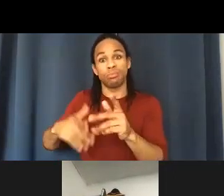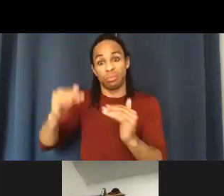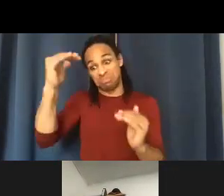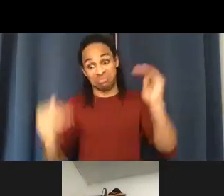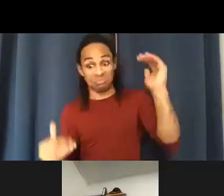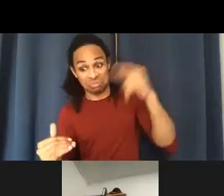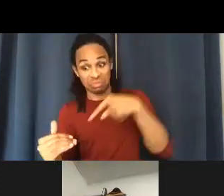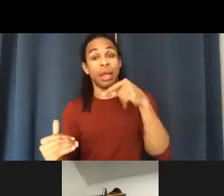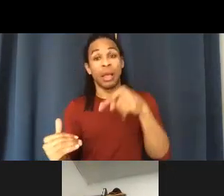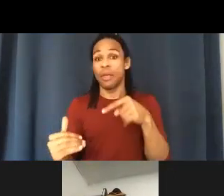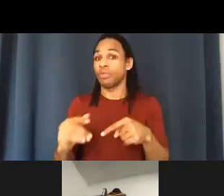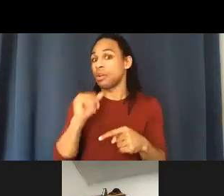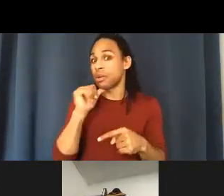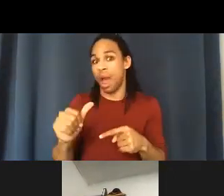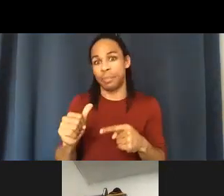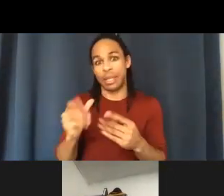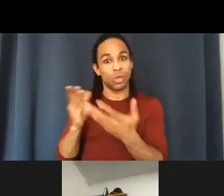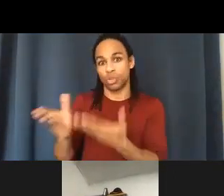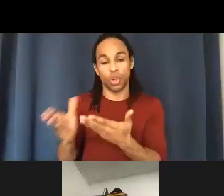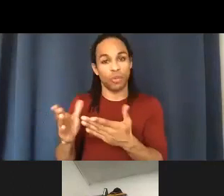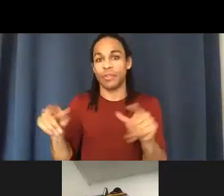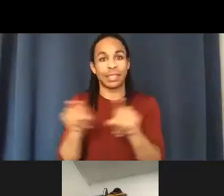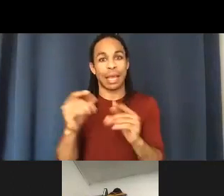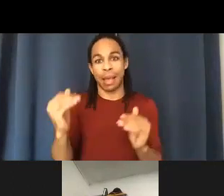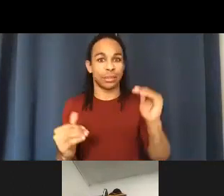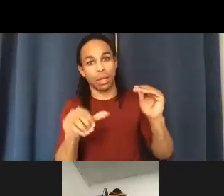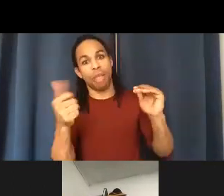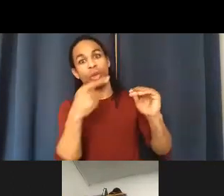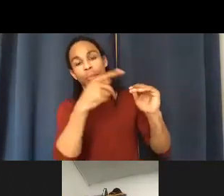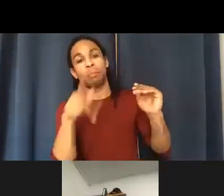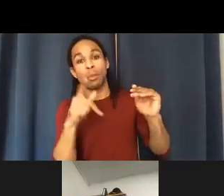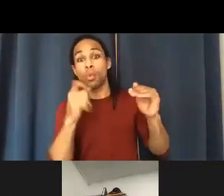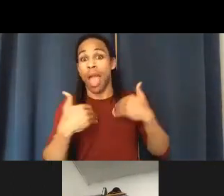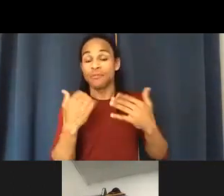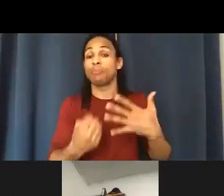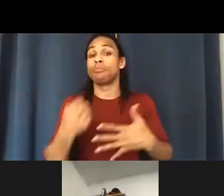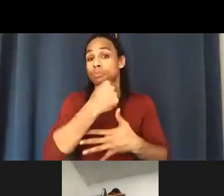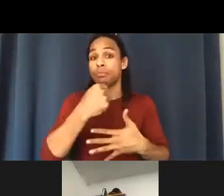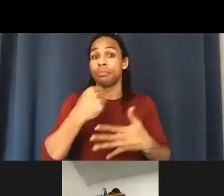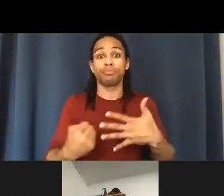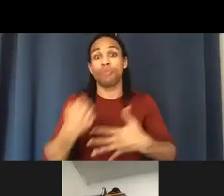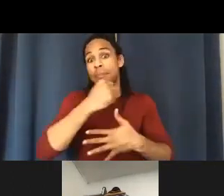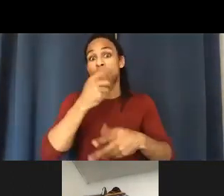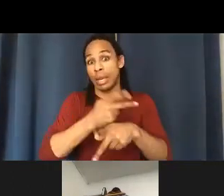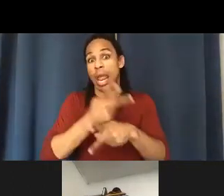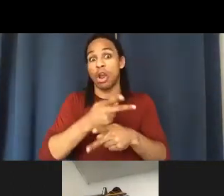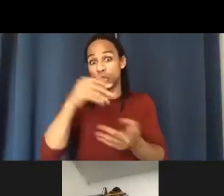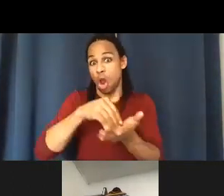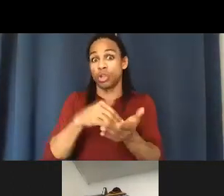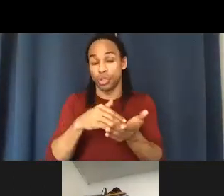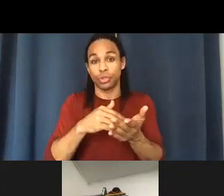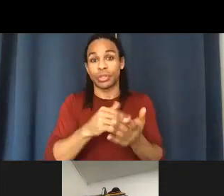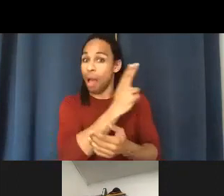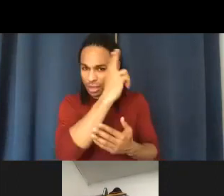say much more, but it's an opportunity for primary care, an attempt for primary